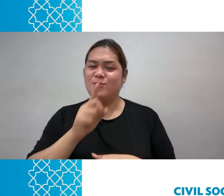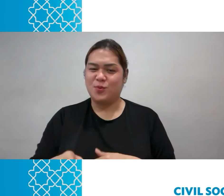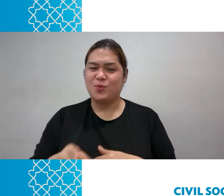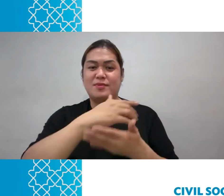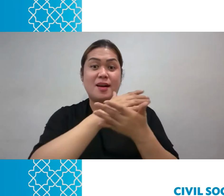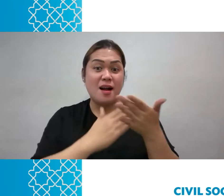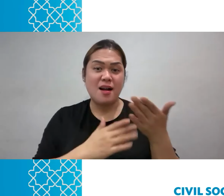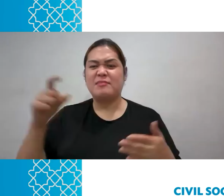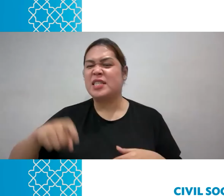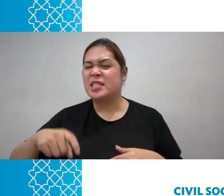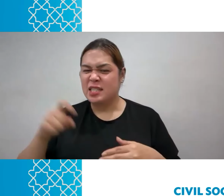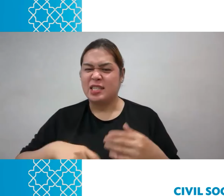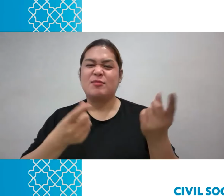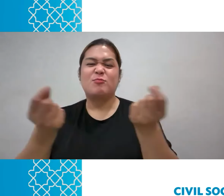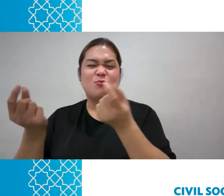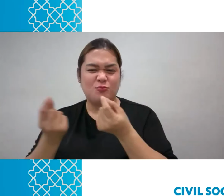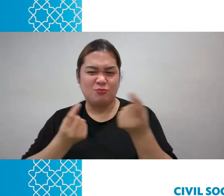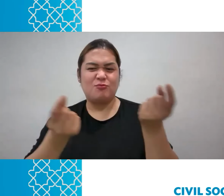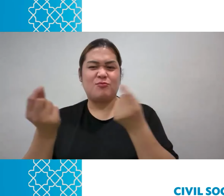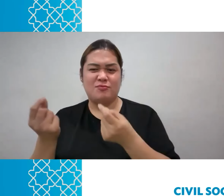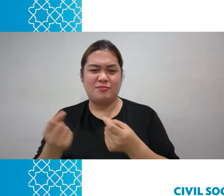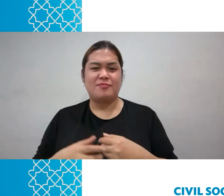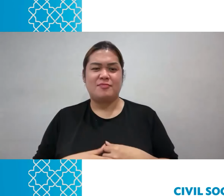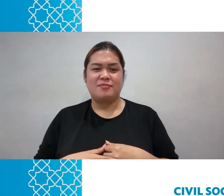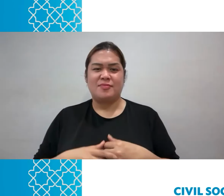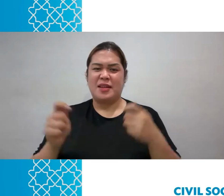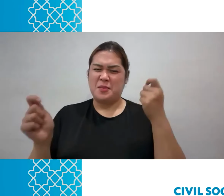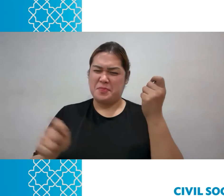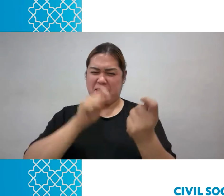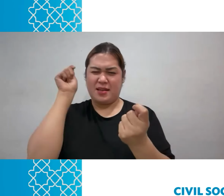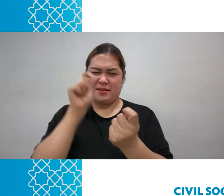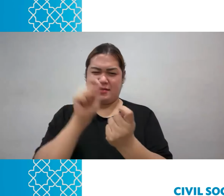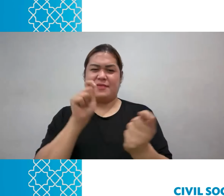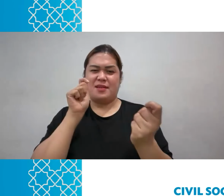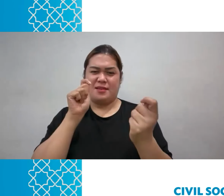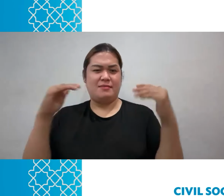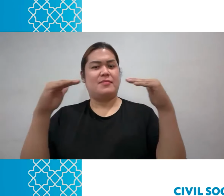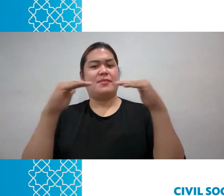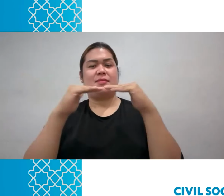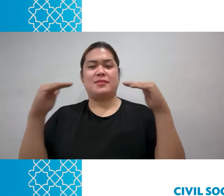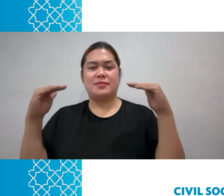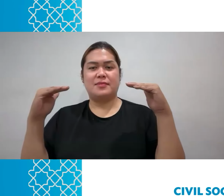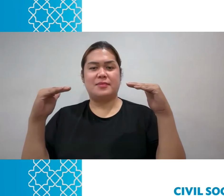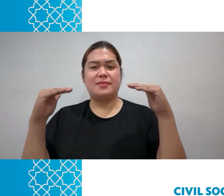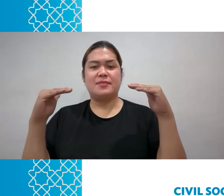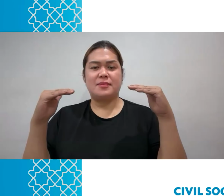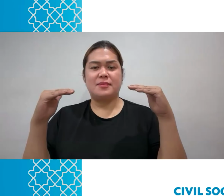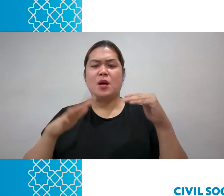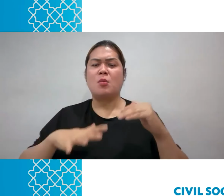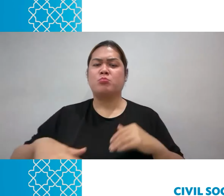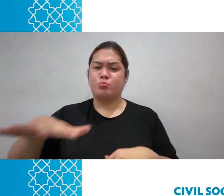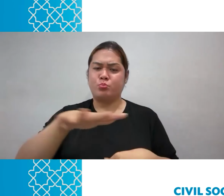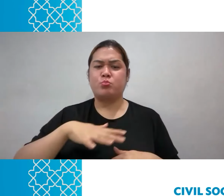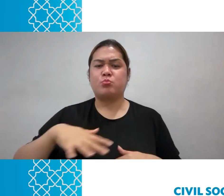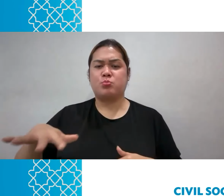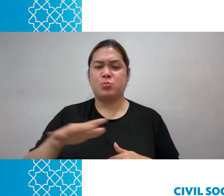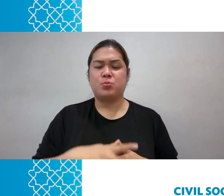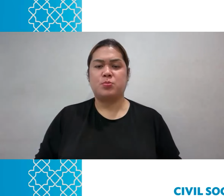In order exactly to be on the equal side of things. So it's not